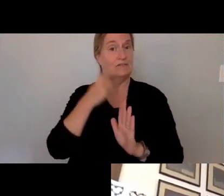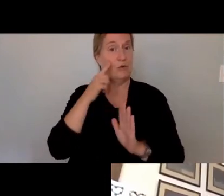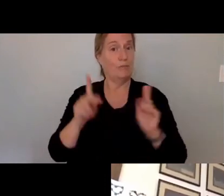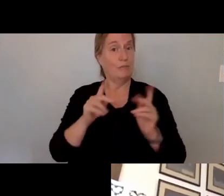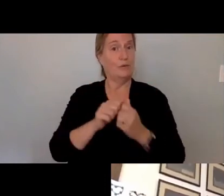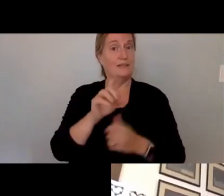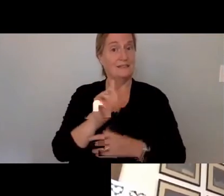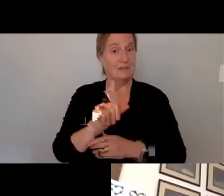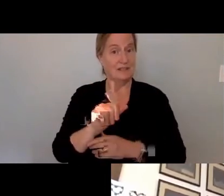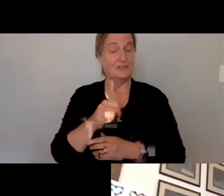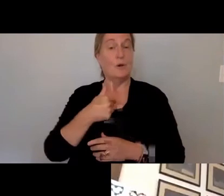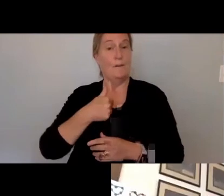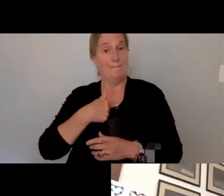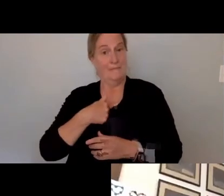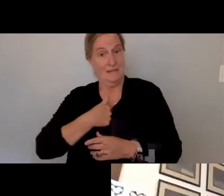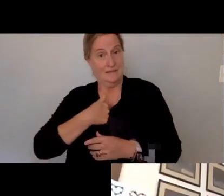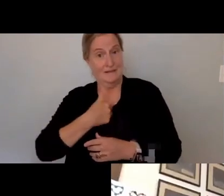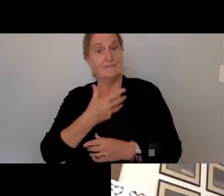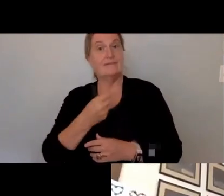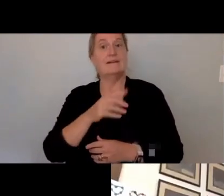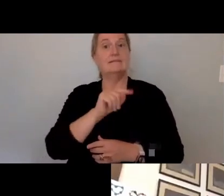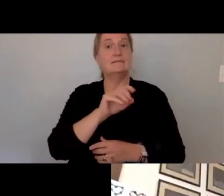Tom and I who worked the bill through the